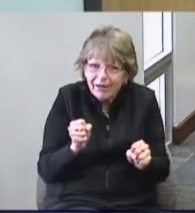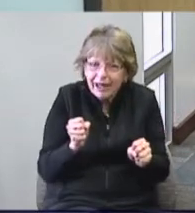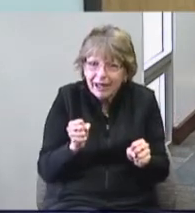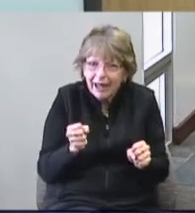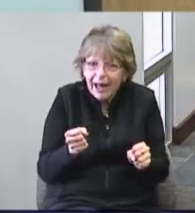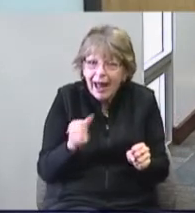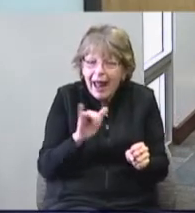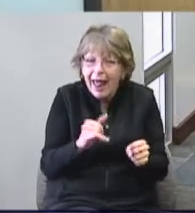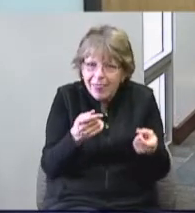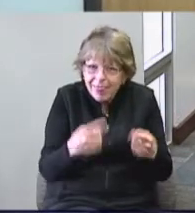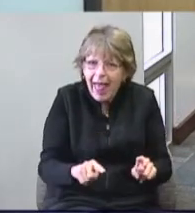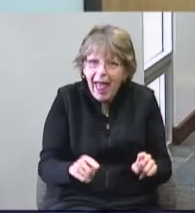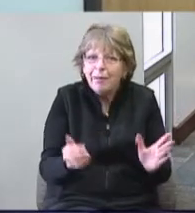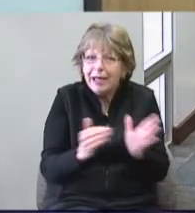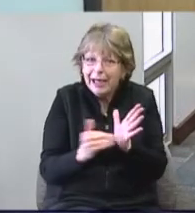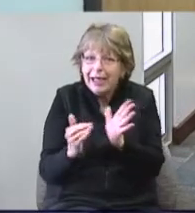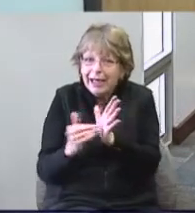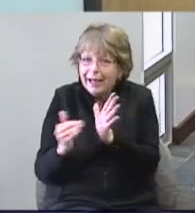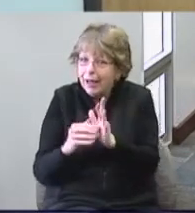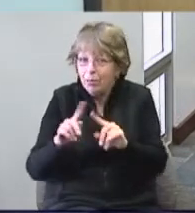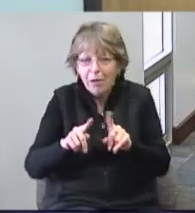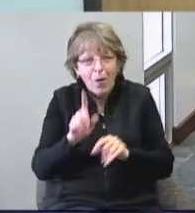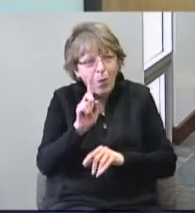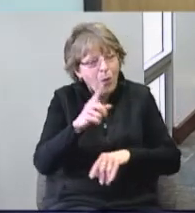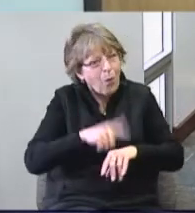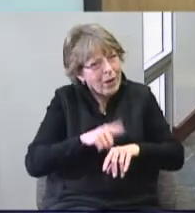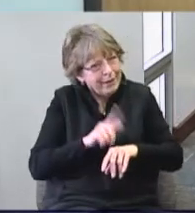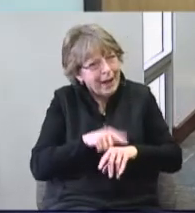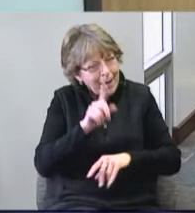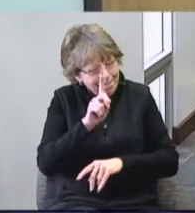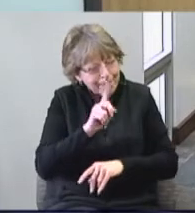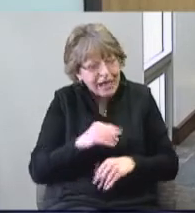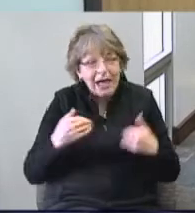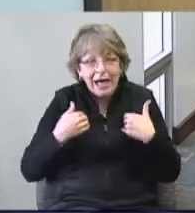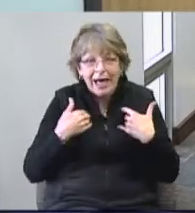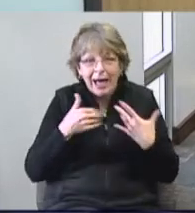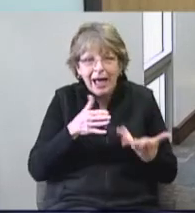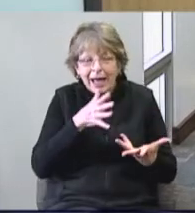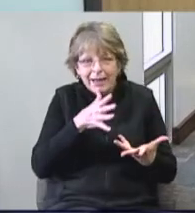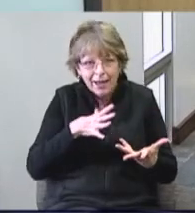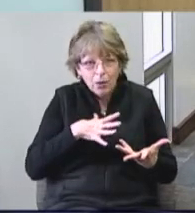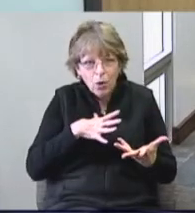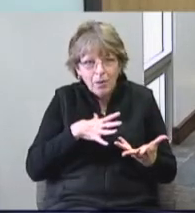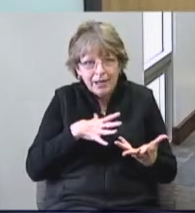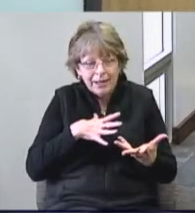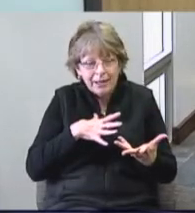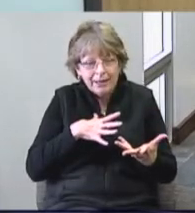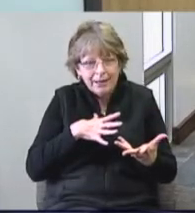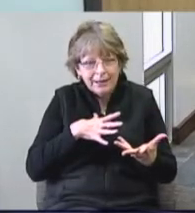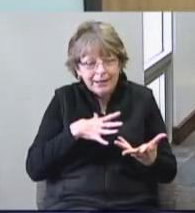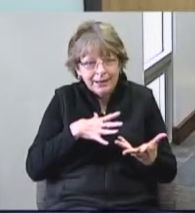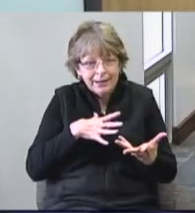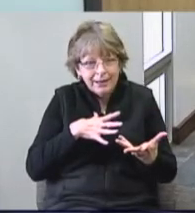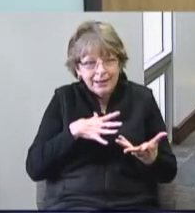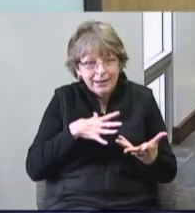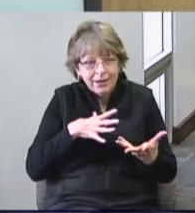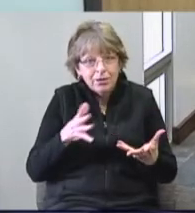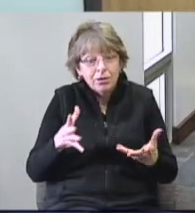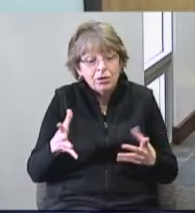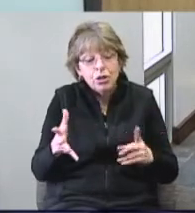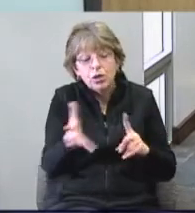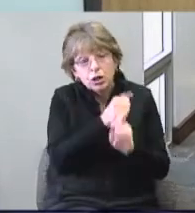but one instance stood out in which a young lady had been caught stealing something within the